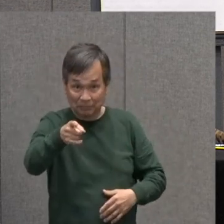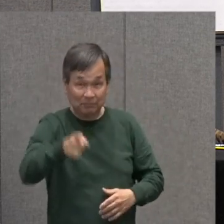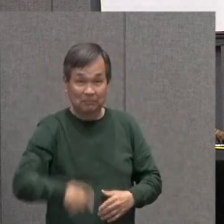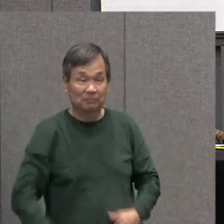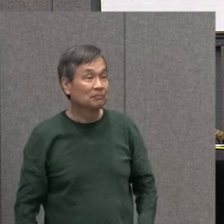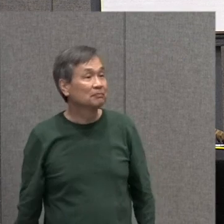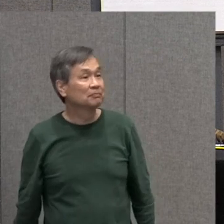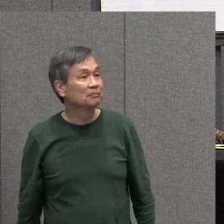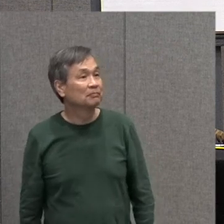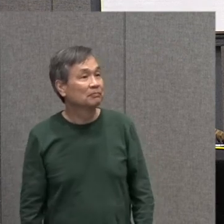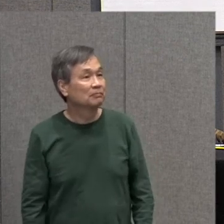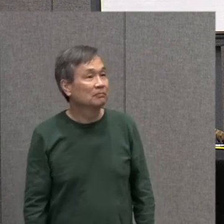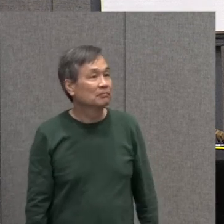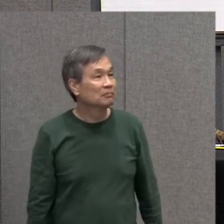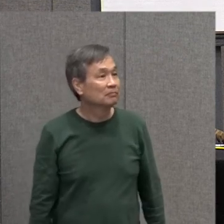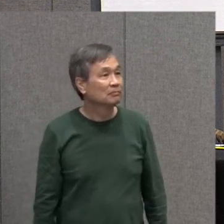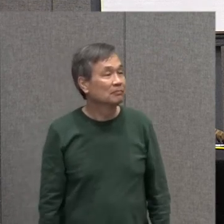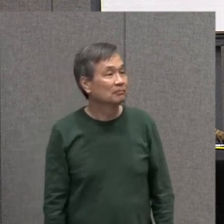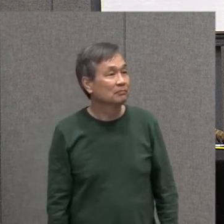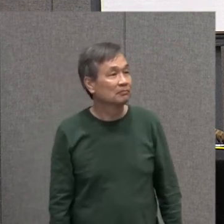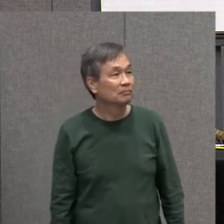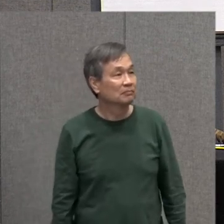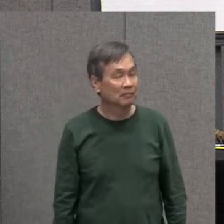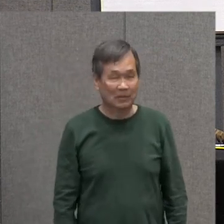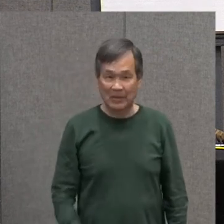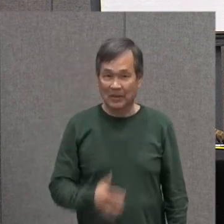Looks like it has wings. Ta-da!